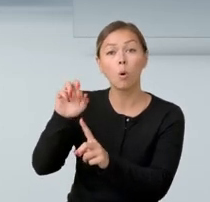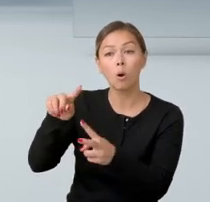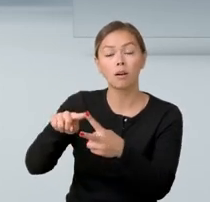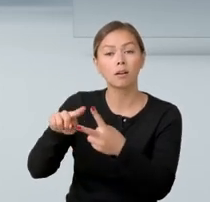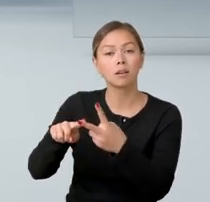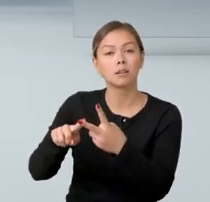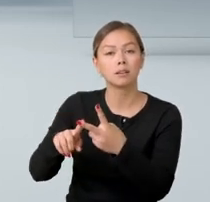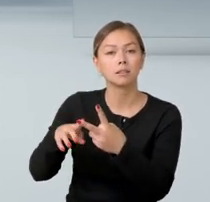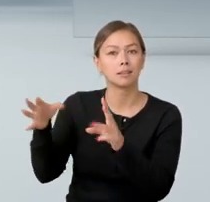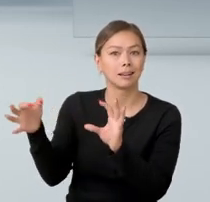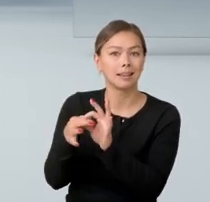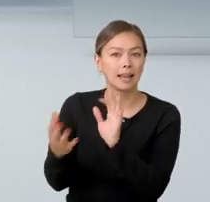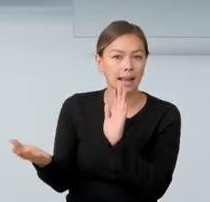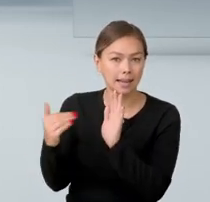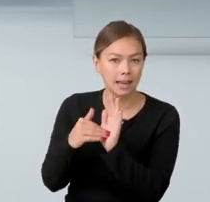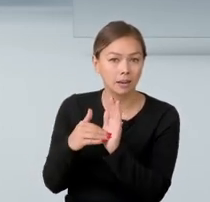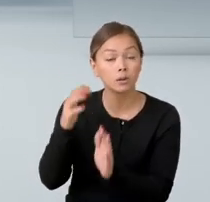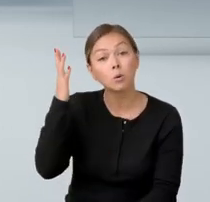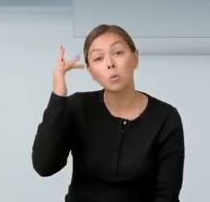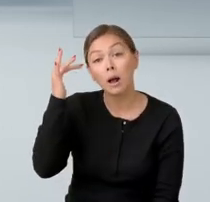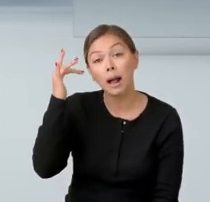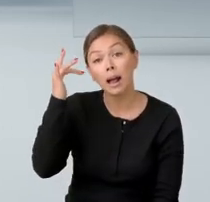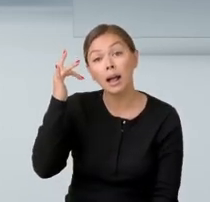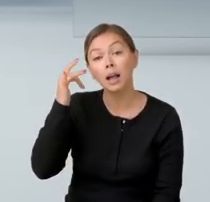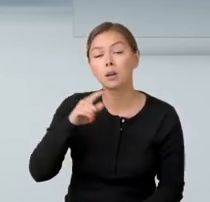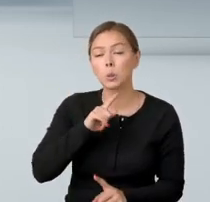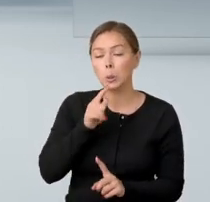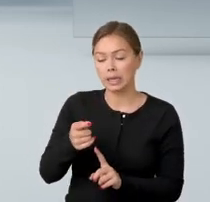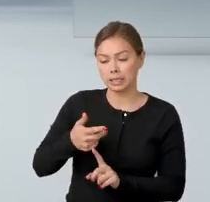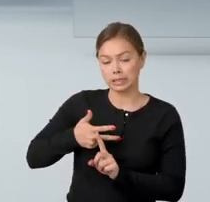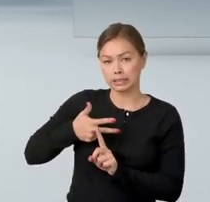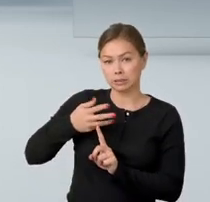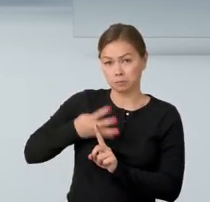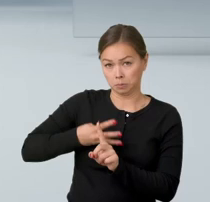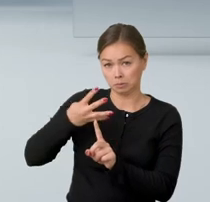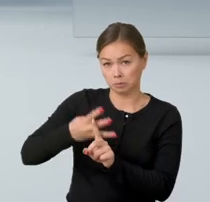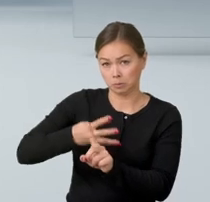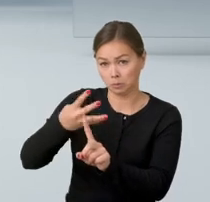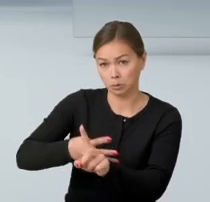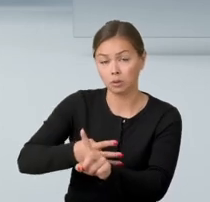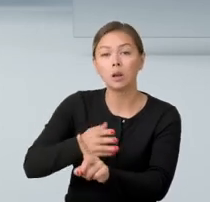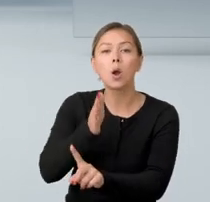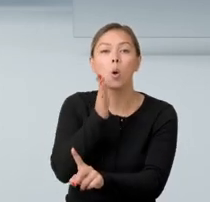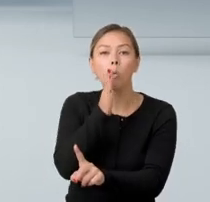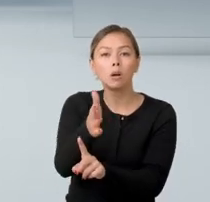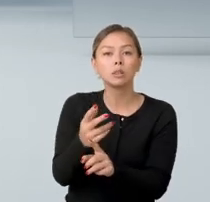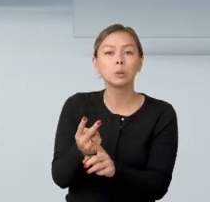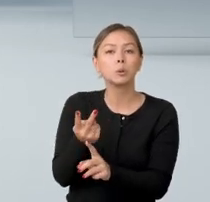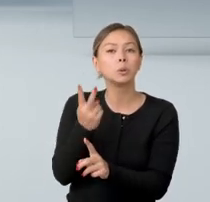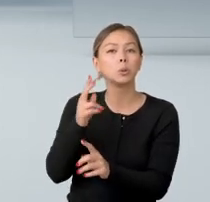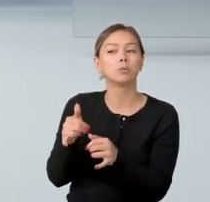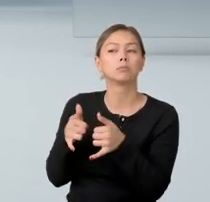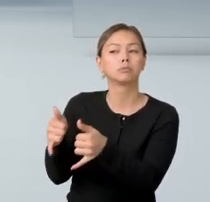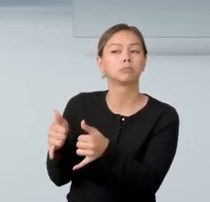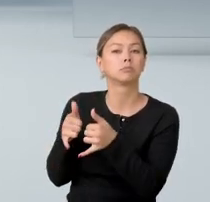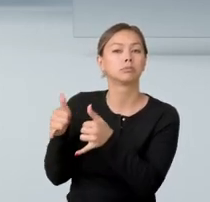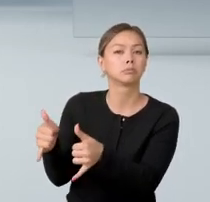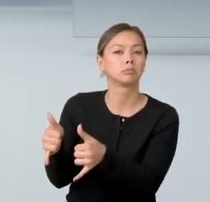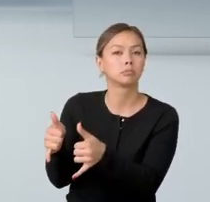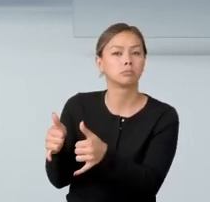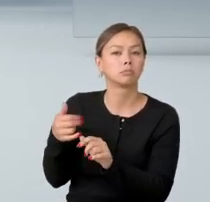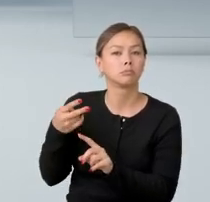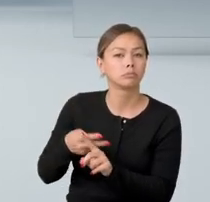access using the QR code in the link in the description of this video because we are going to have two